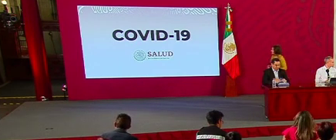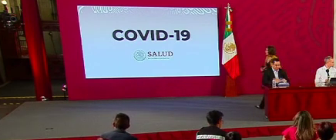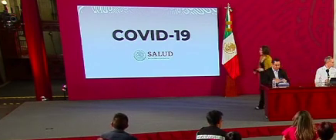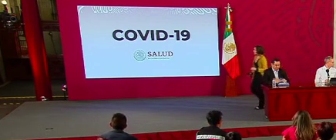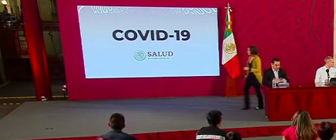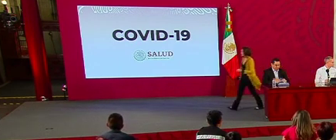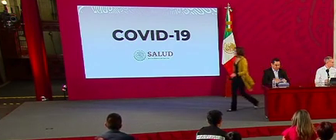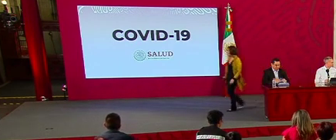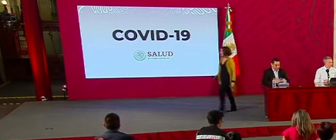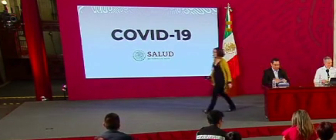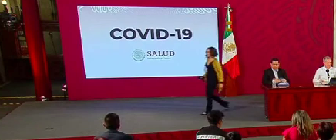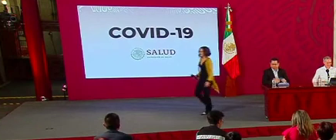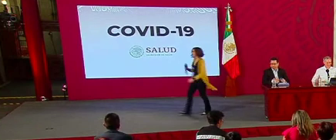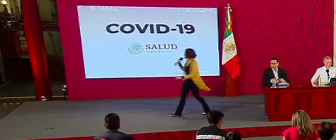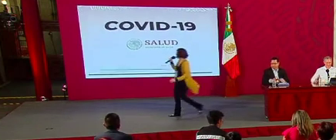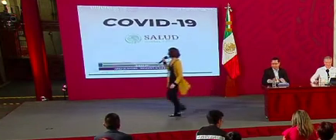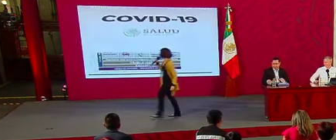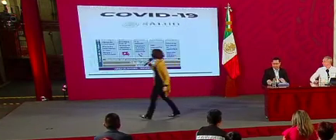Thank you.